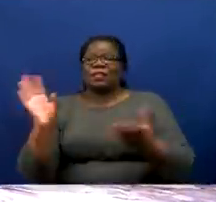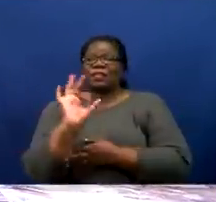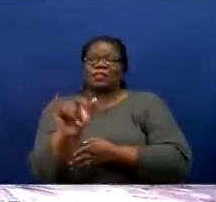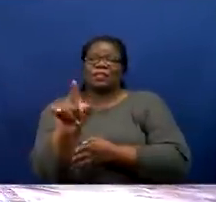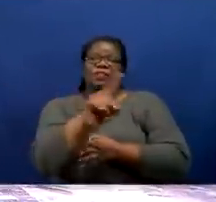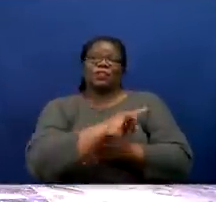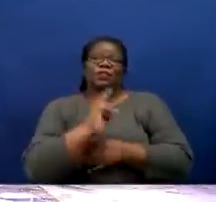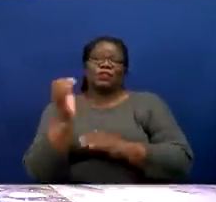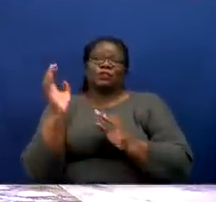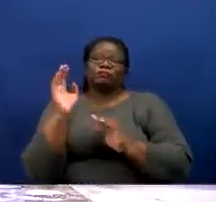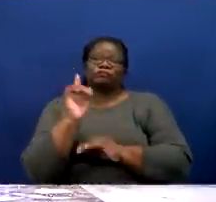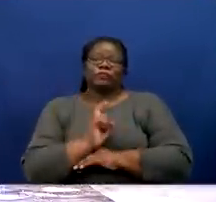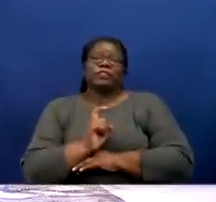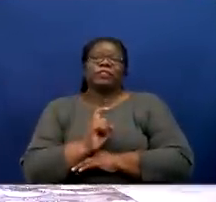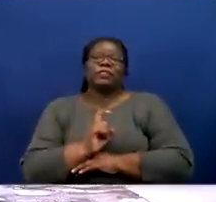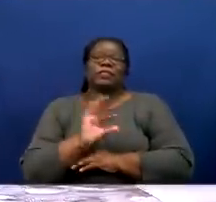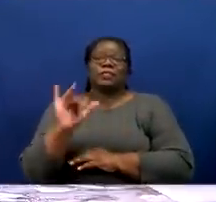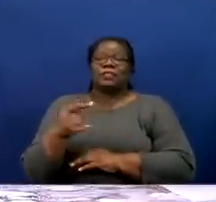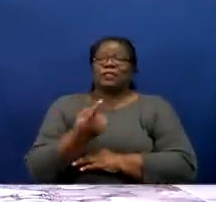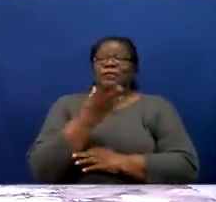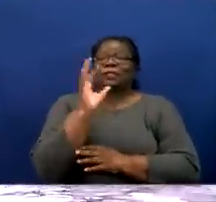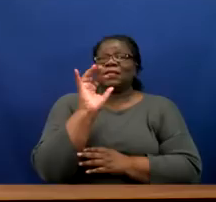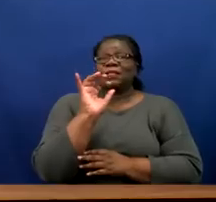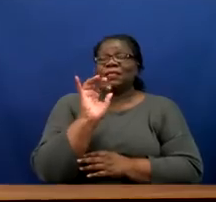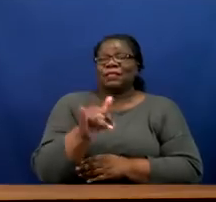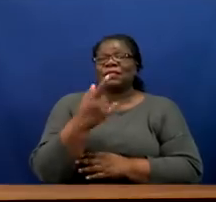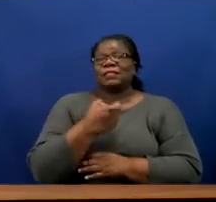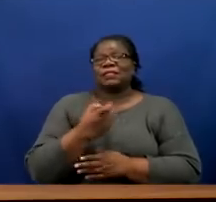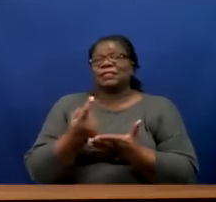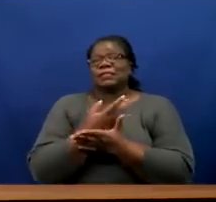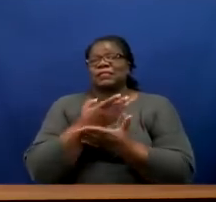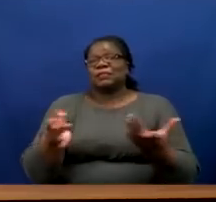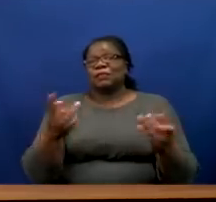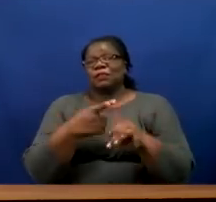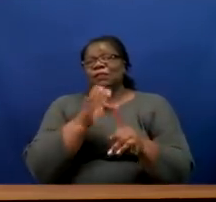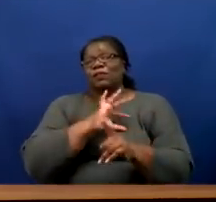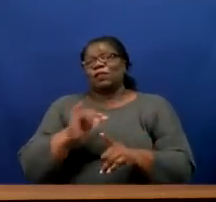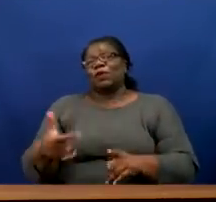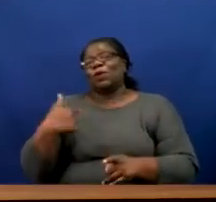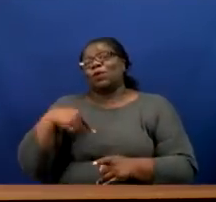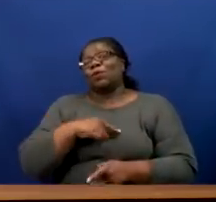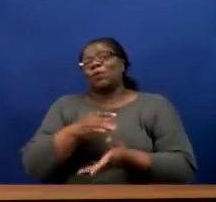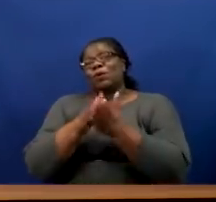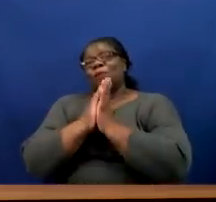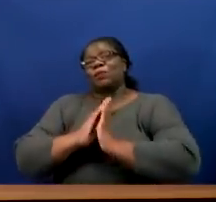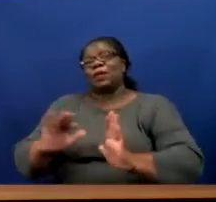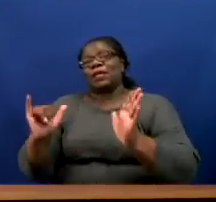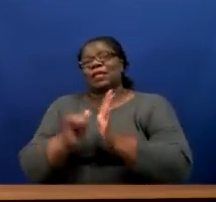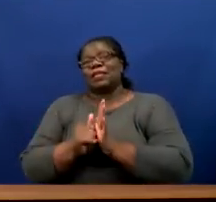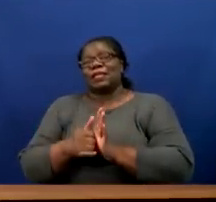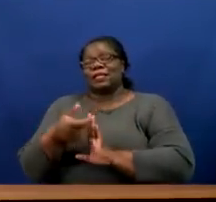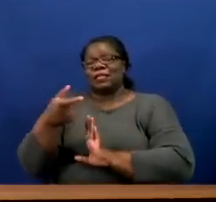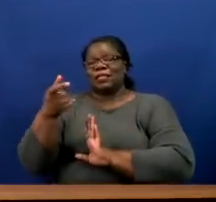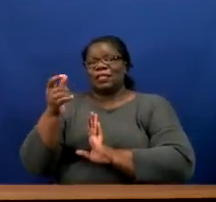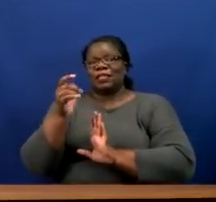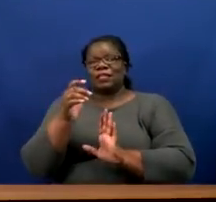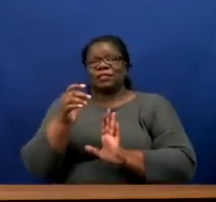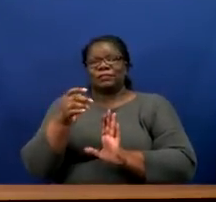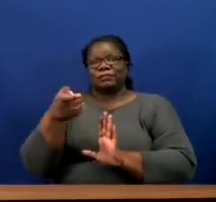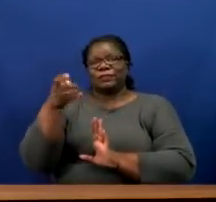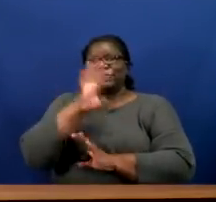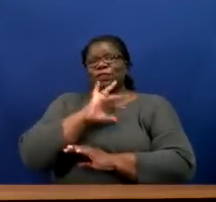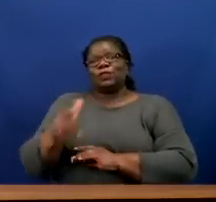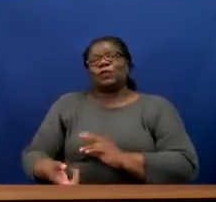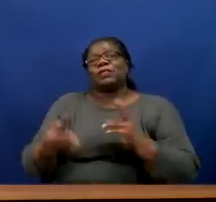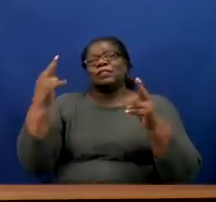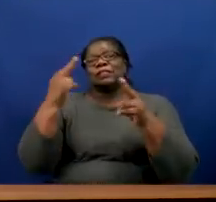Oh, is there anybody today who needs something from the Lord? I came to tell you, we've been praying that his name would be here, that his presence would be